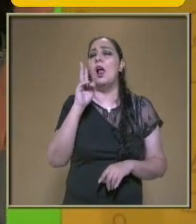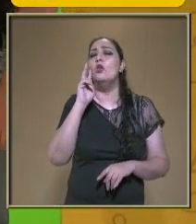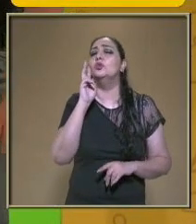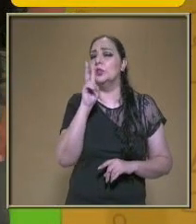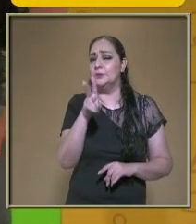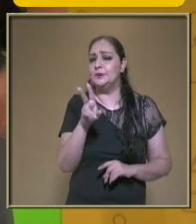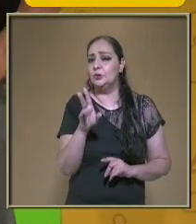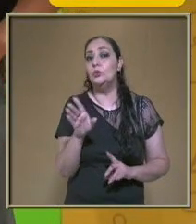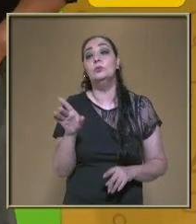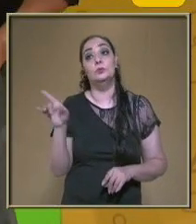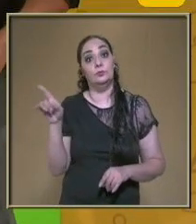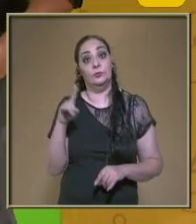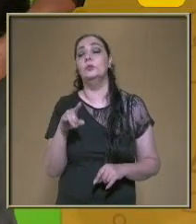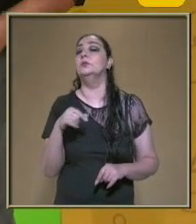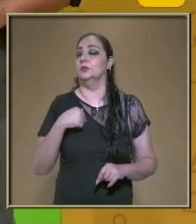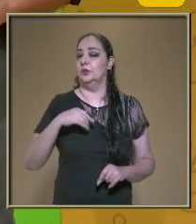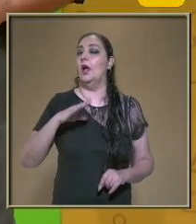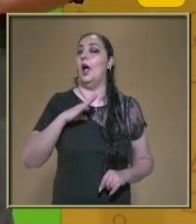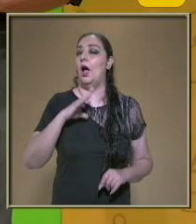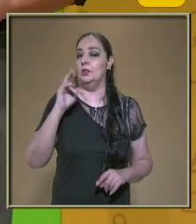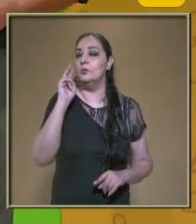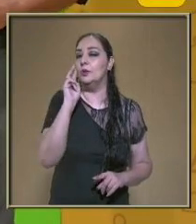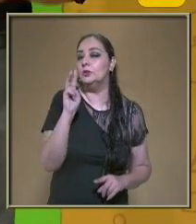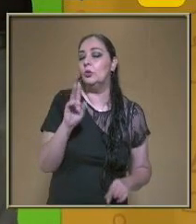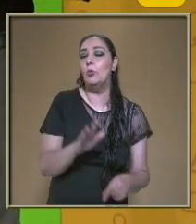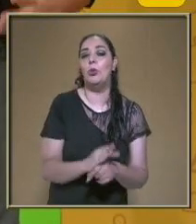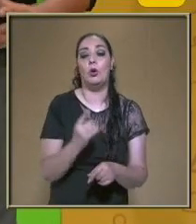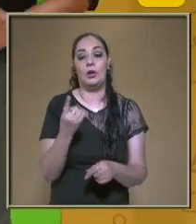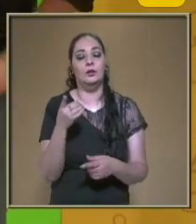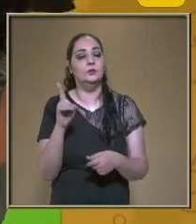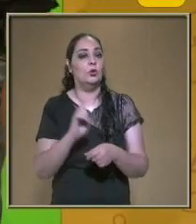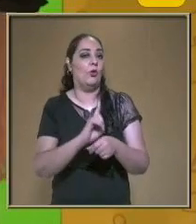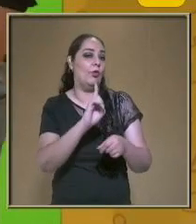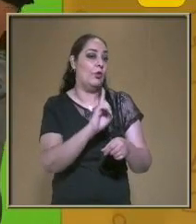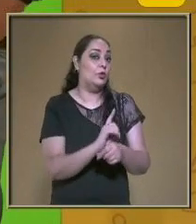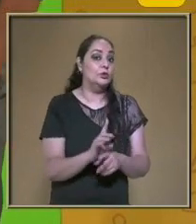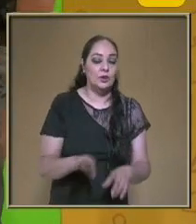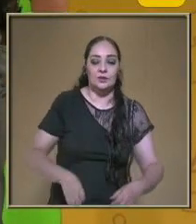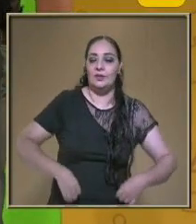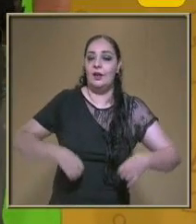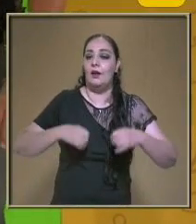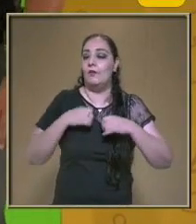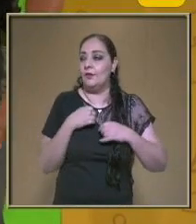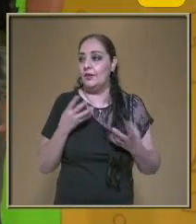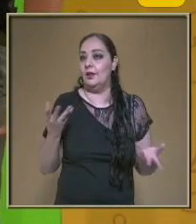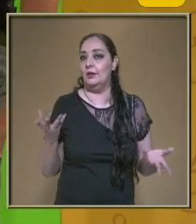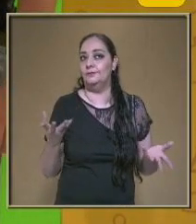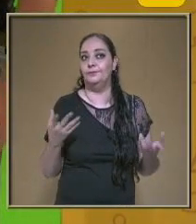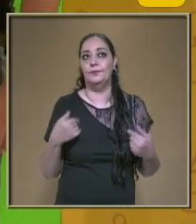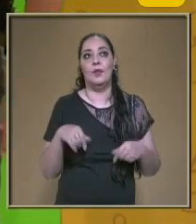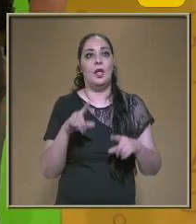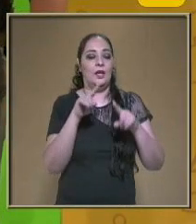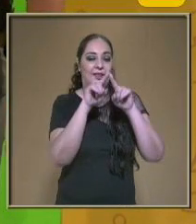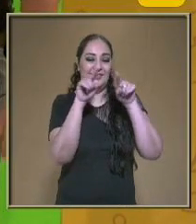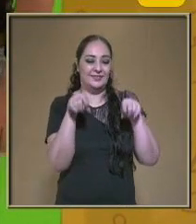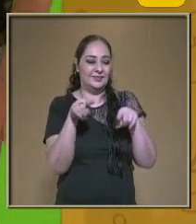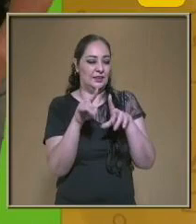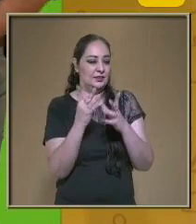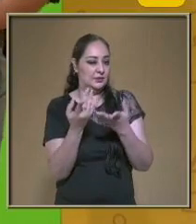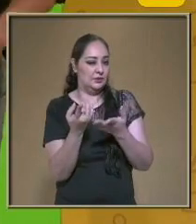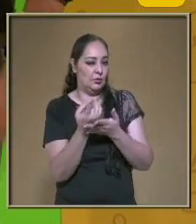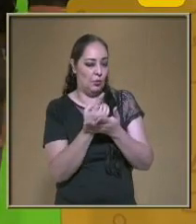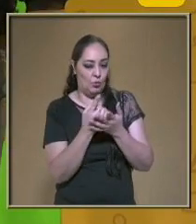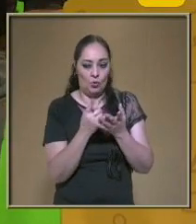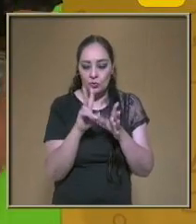have, because this is part of our normal life, okay? The yellow things, the yellow signs,